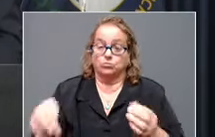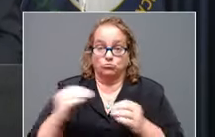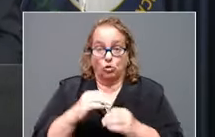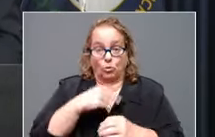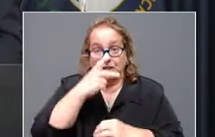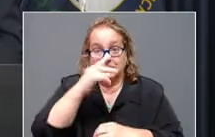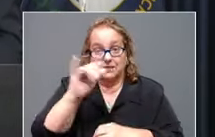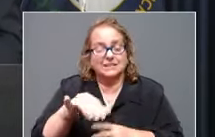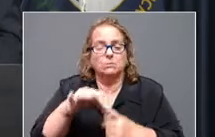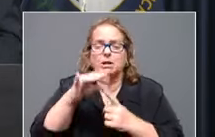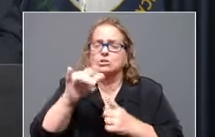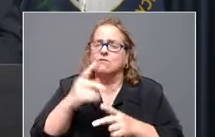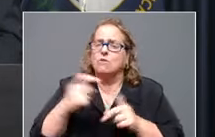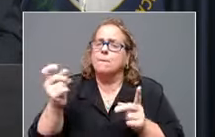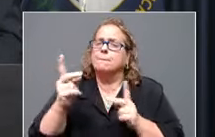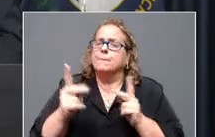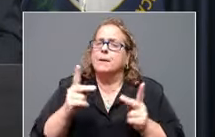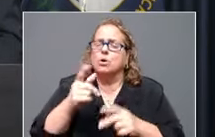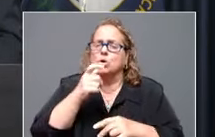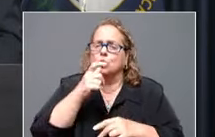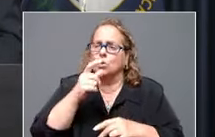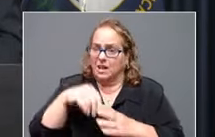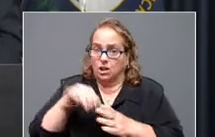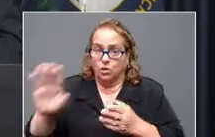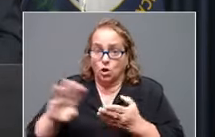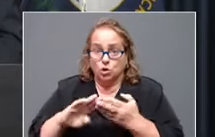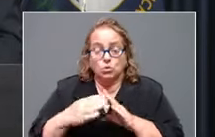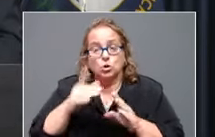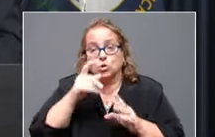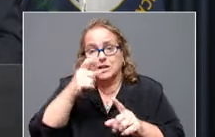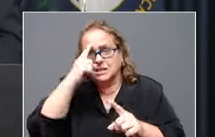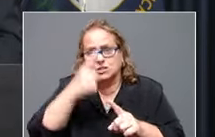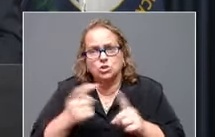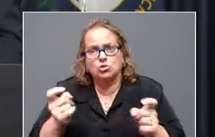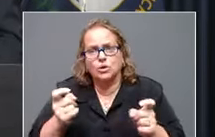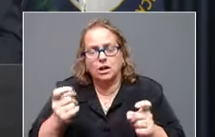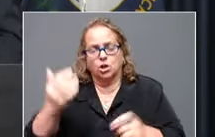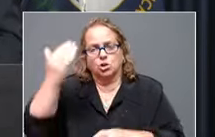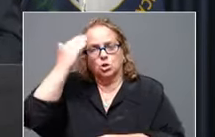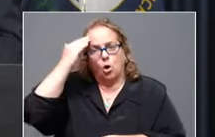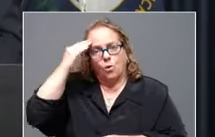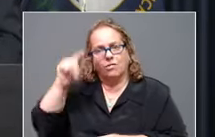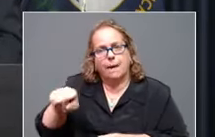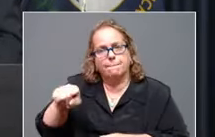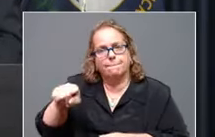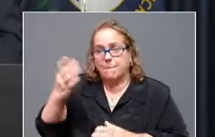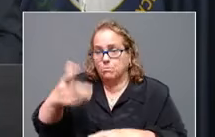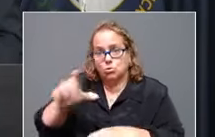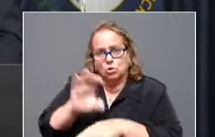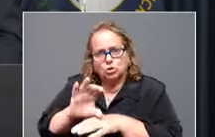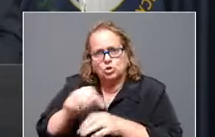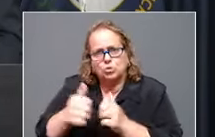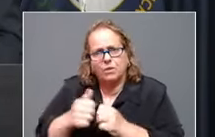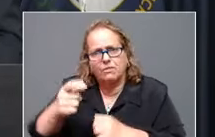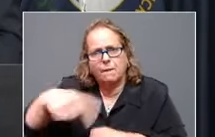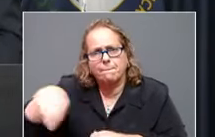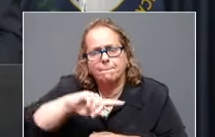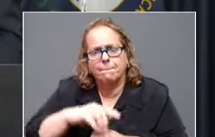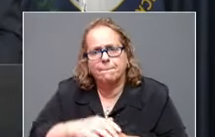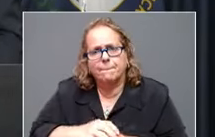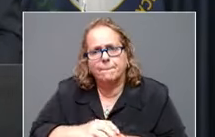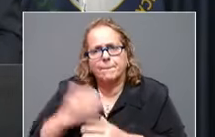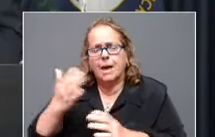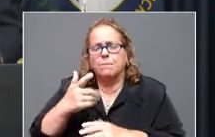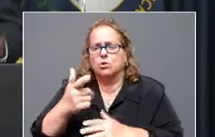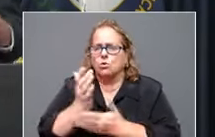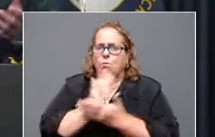from folks where the people in their community that might disagree know them. Maybe go to church with them. Maybe you're a part of some